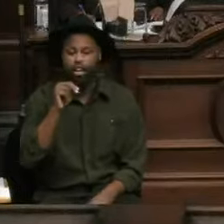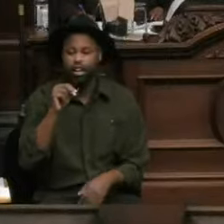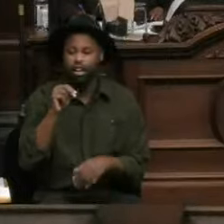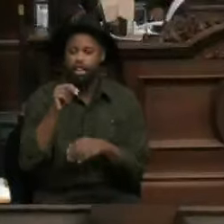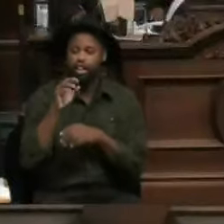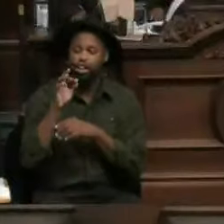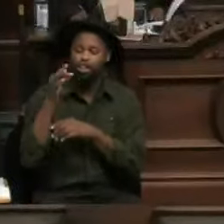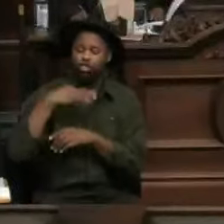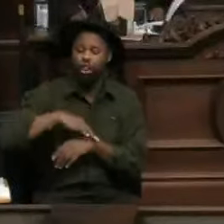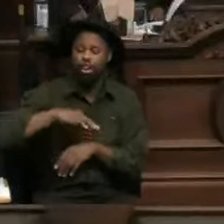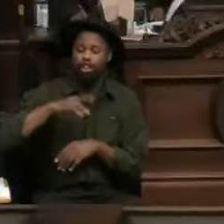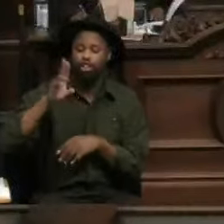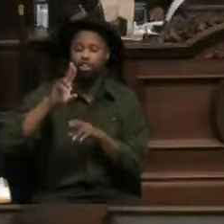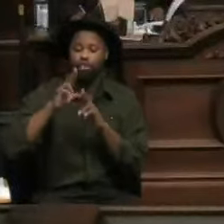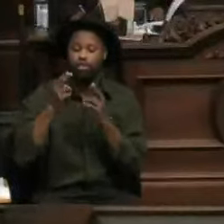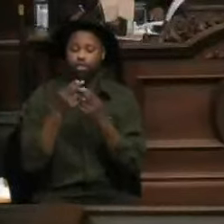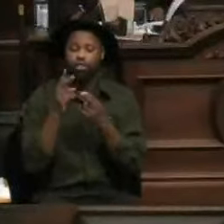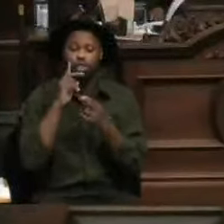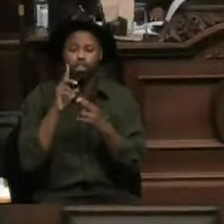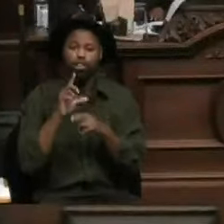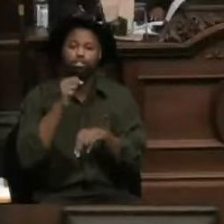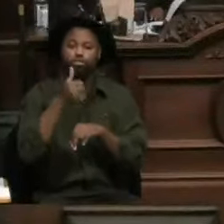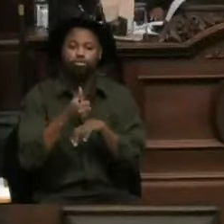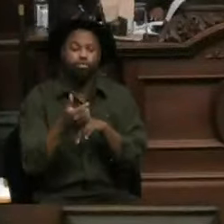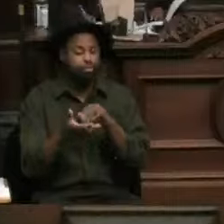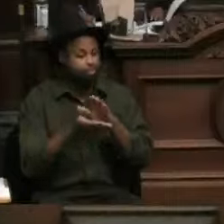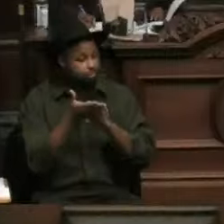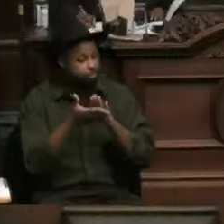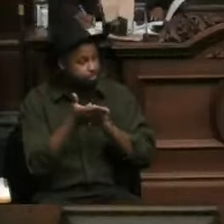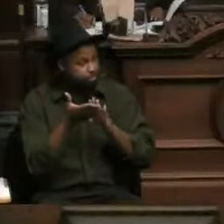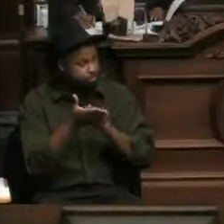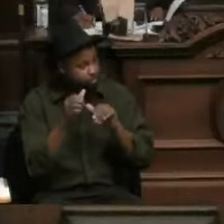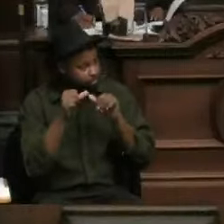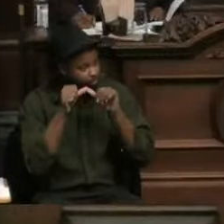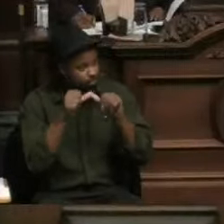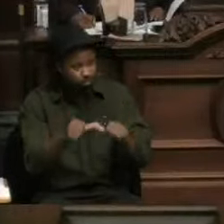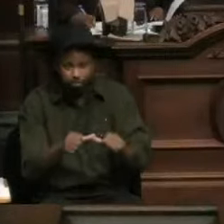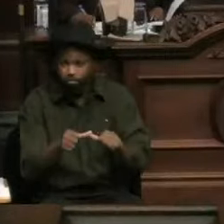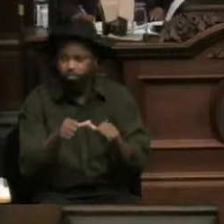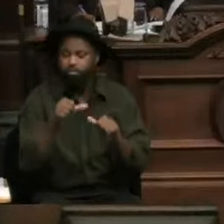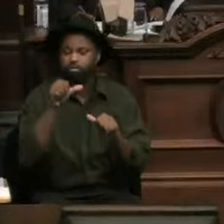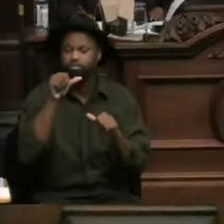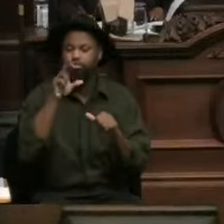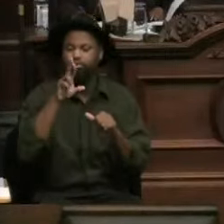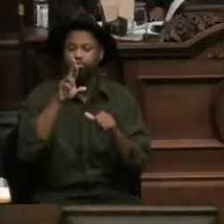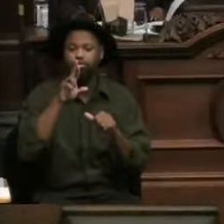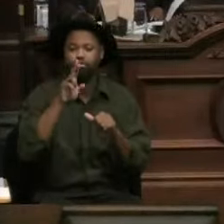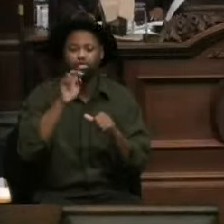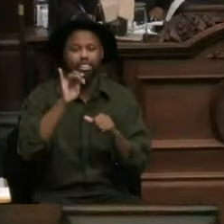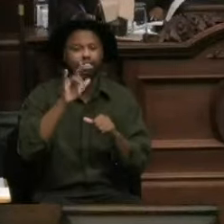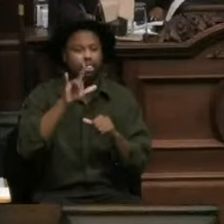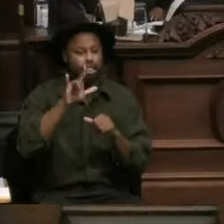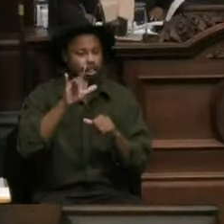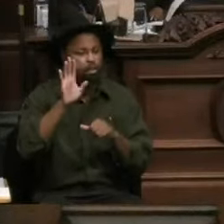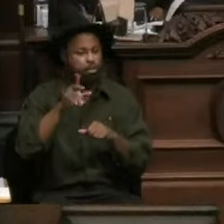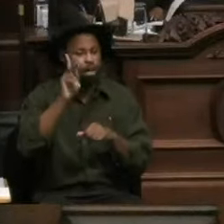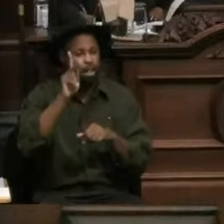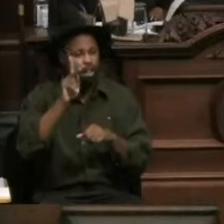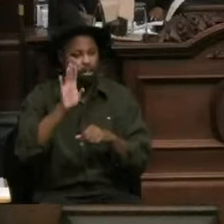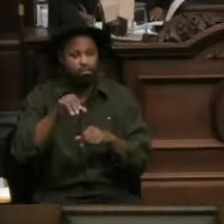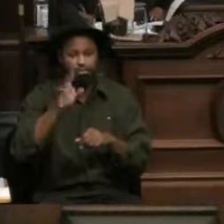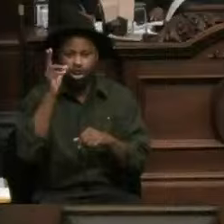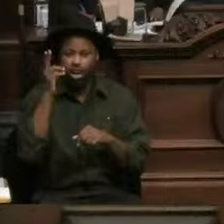the underlying land and to establish, operate, and maintain a retail bank branch on a portion of